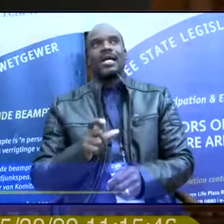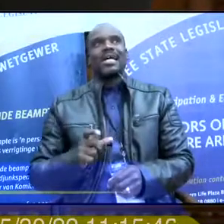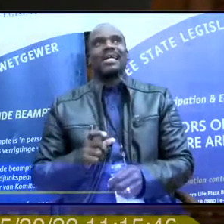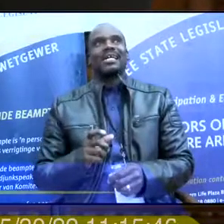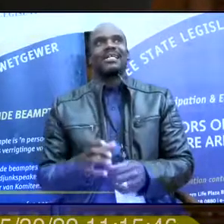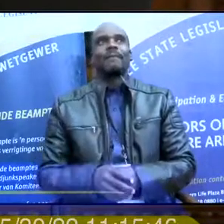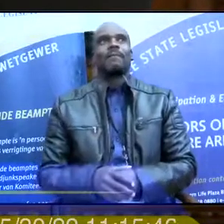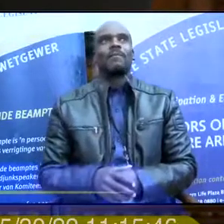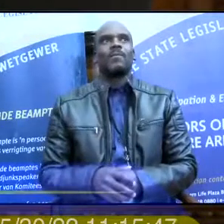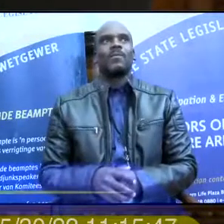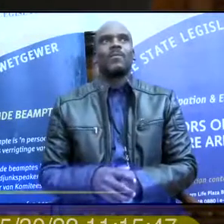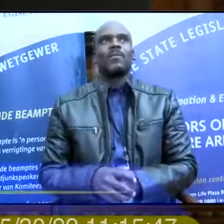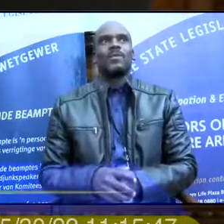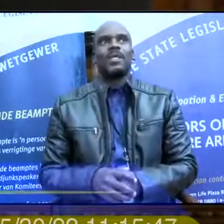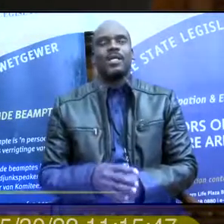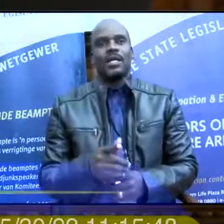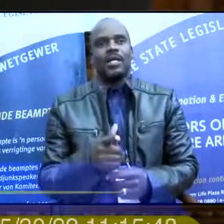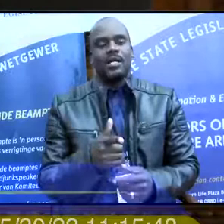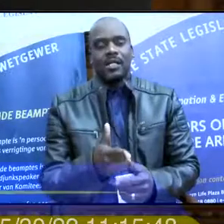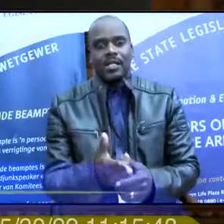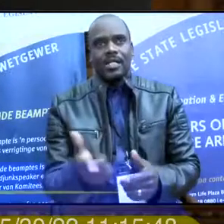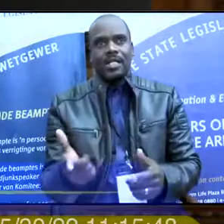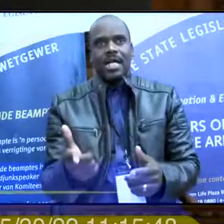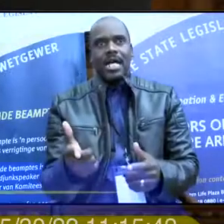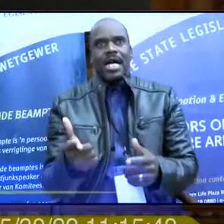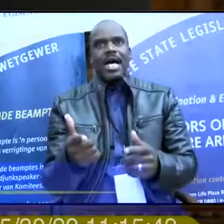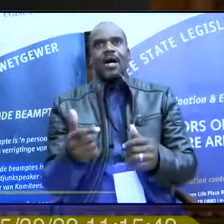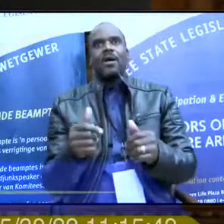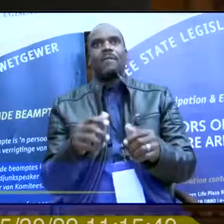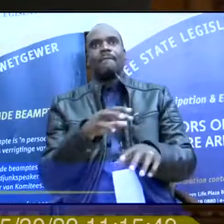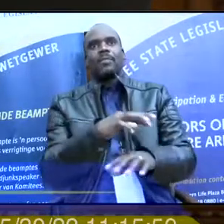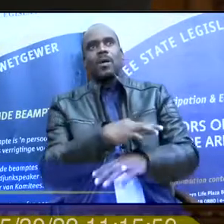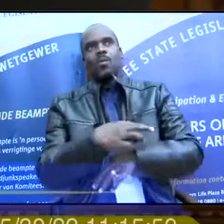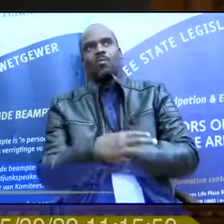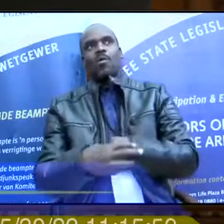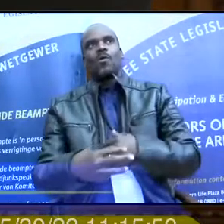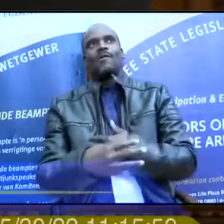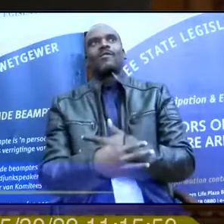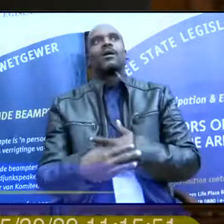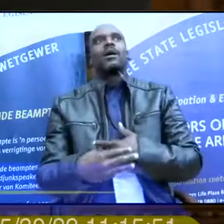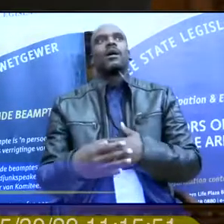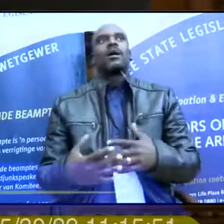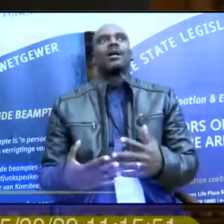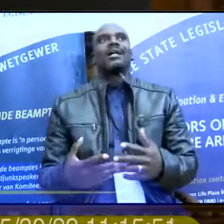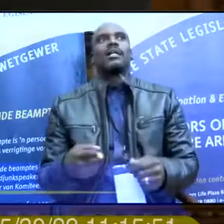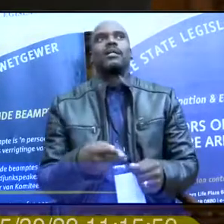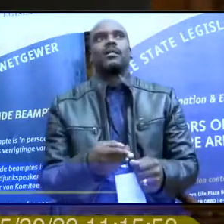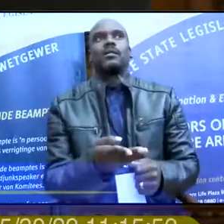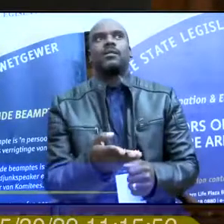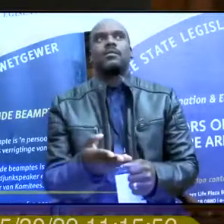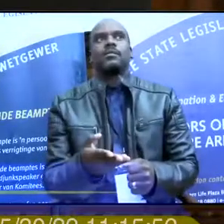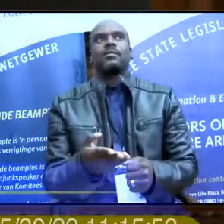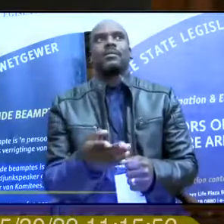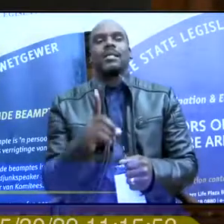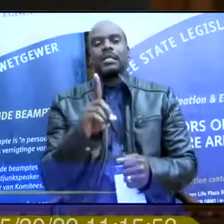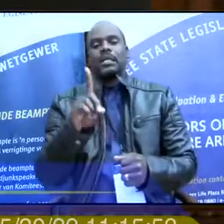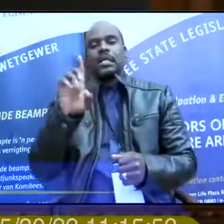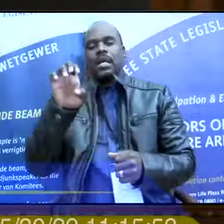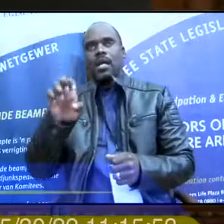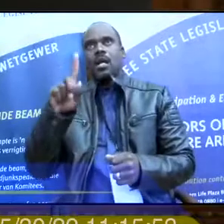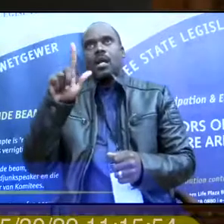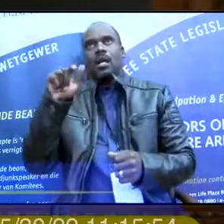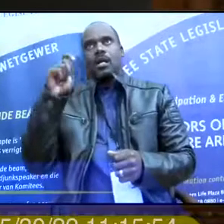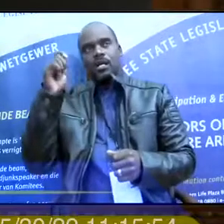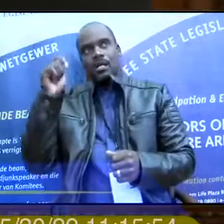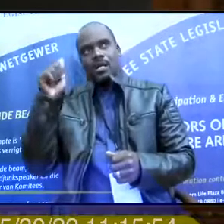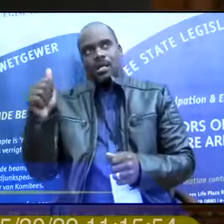that and unemployment rate in the province has increased and i can give it to you in real terms um in terms of the labor market